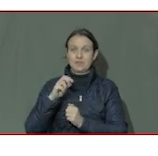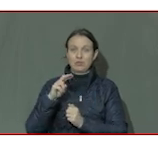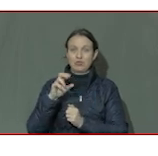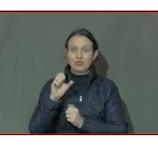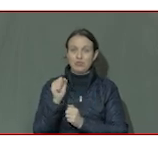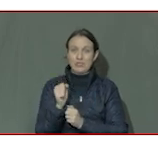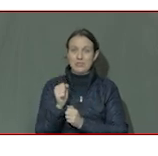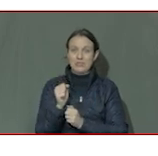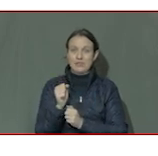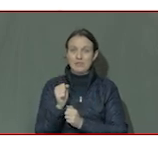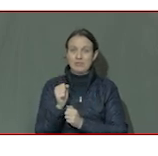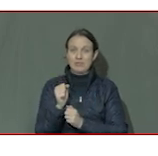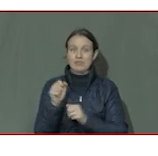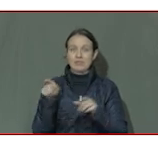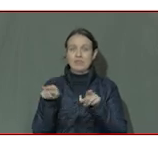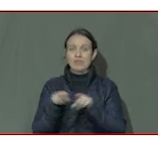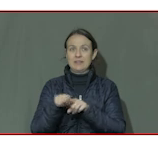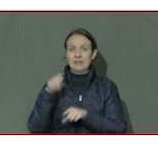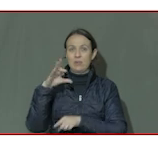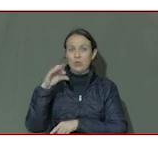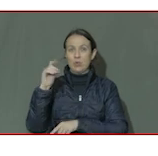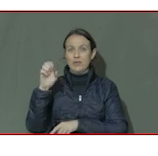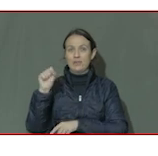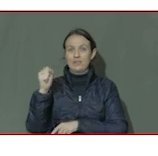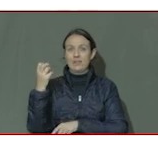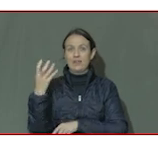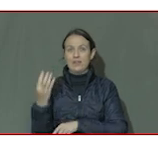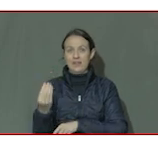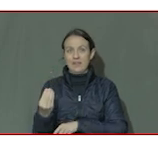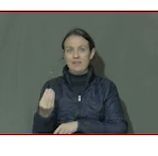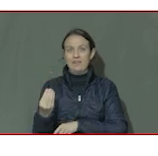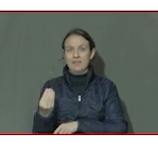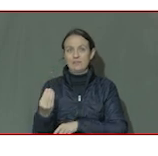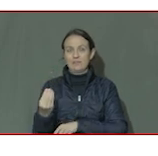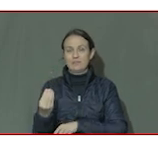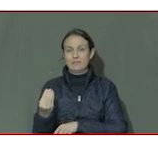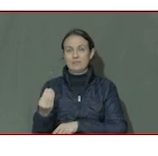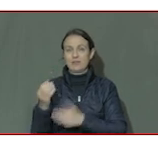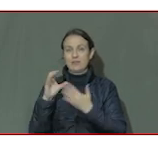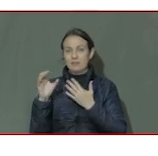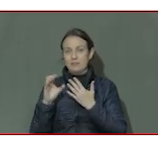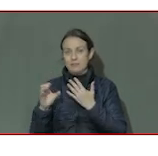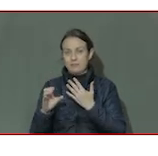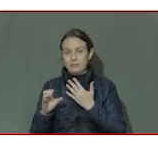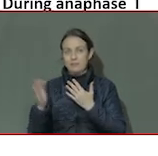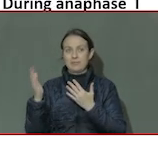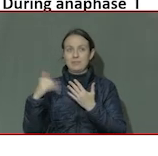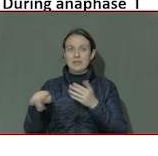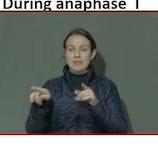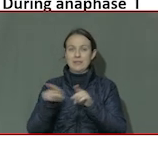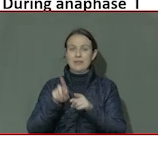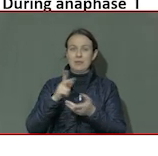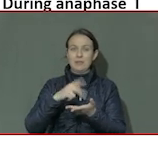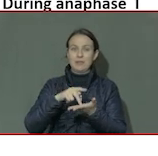what? Characteristics, and they have the same position of the centromere.